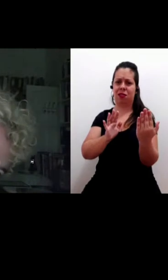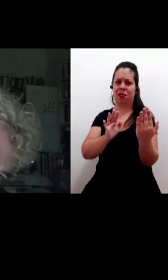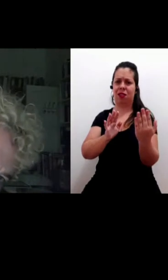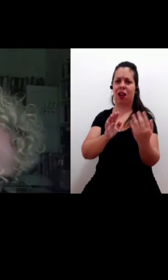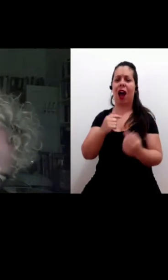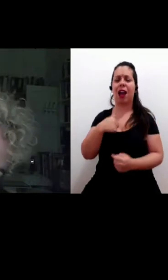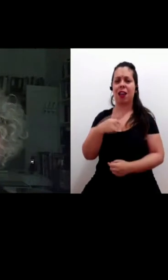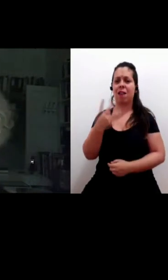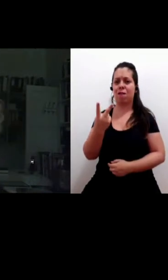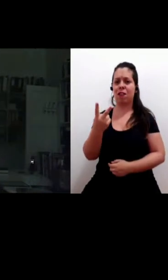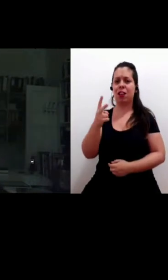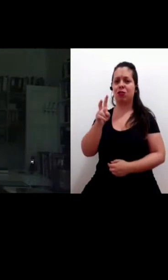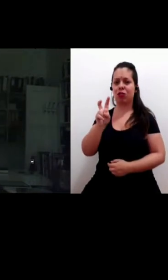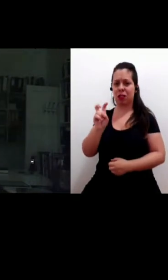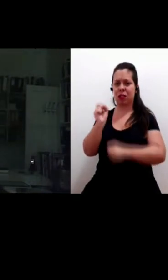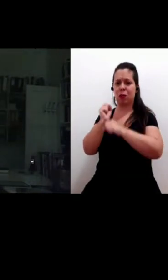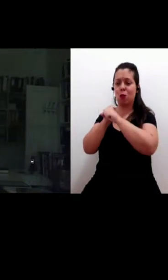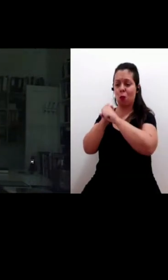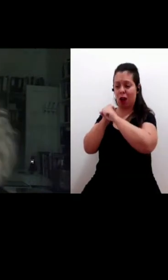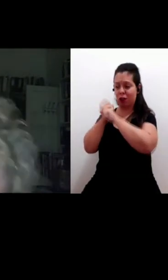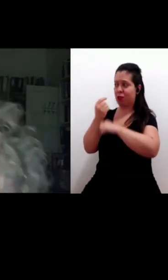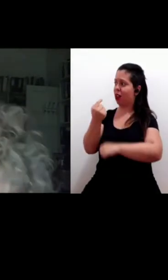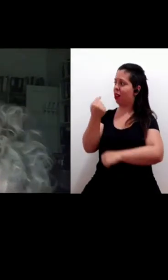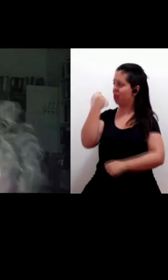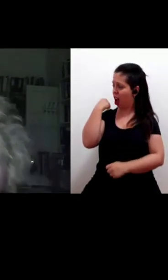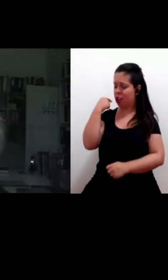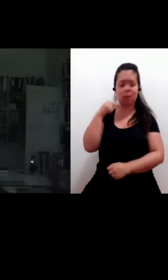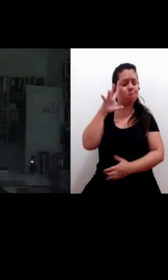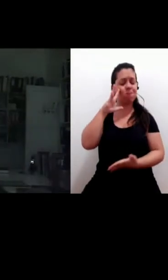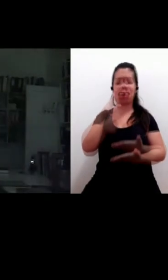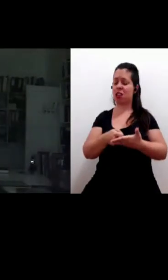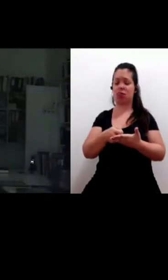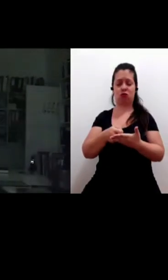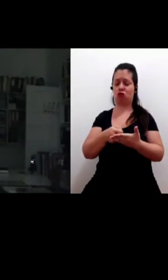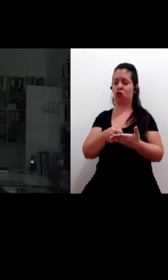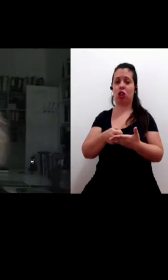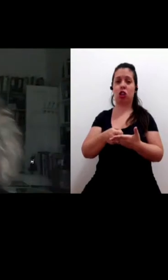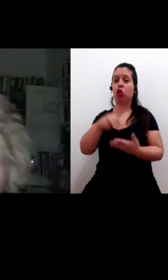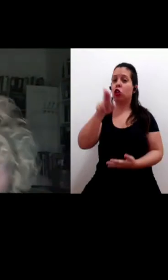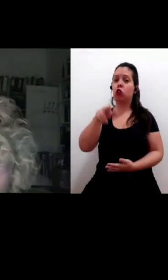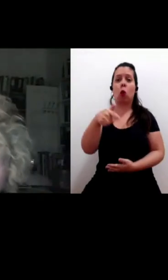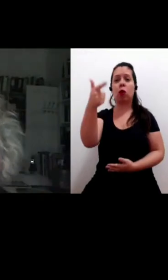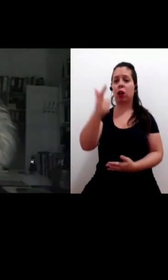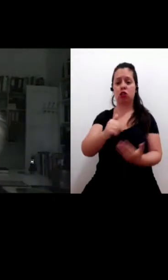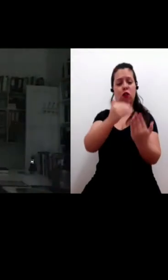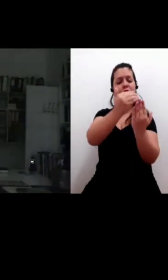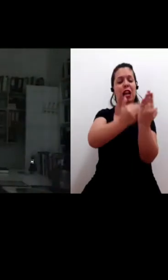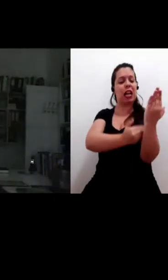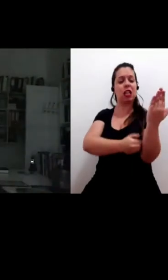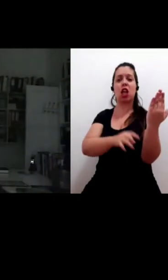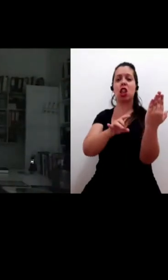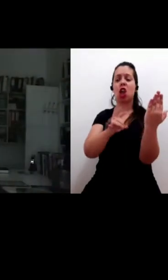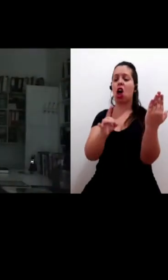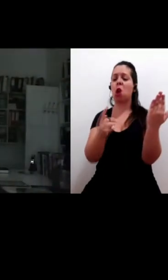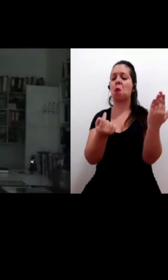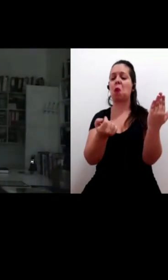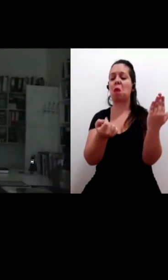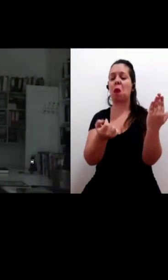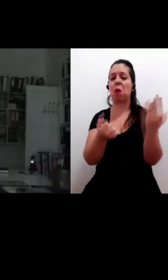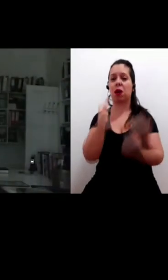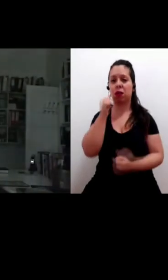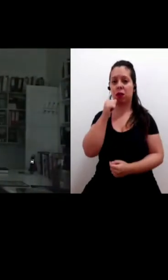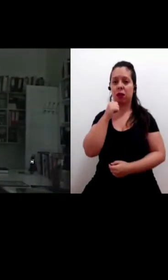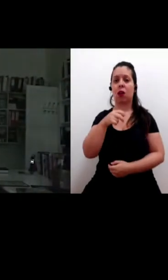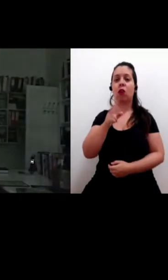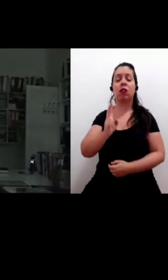that mistake again. So back then, anytime I went to a country, I asked, you know, who